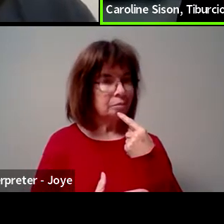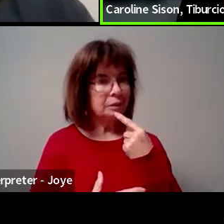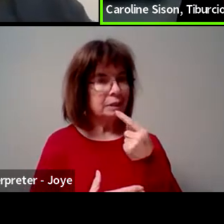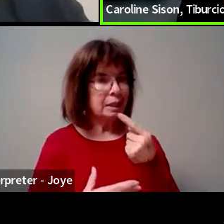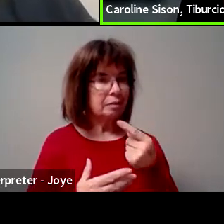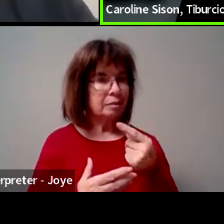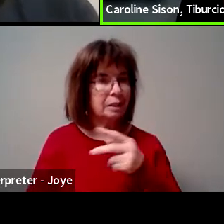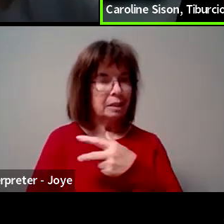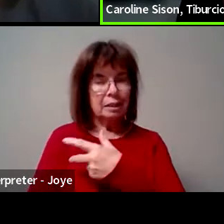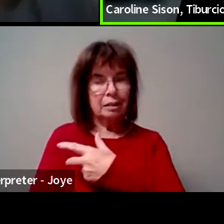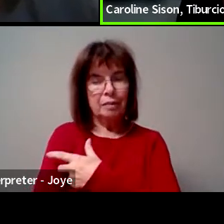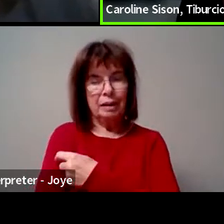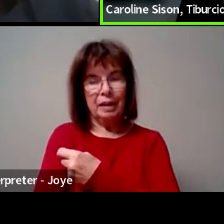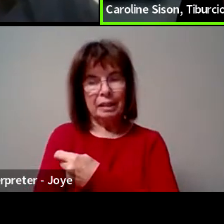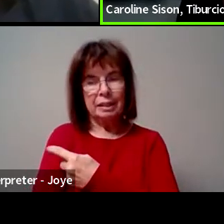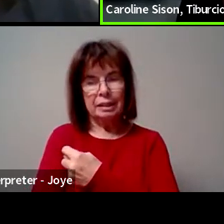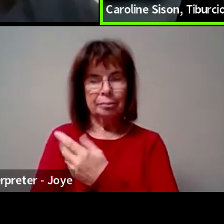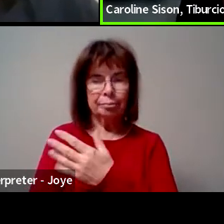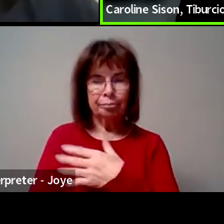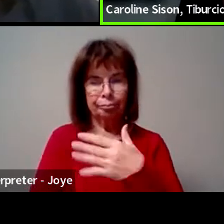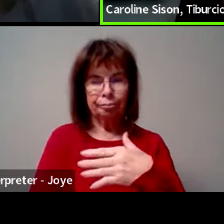that vaccine